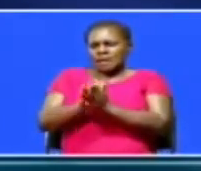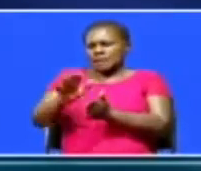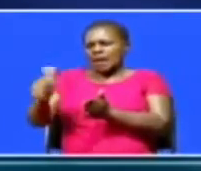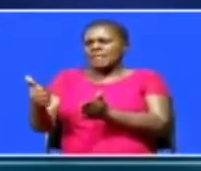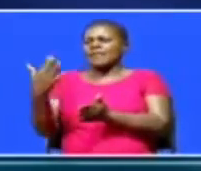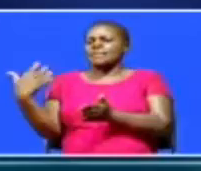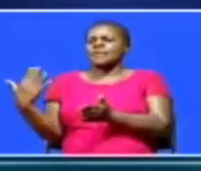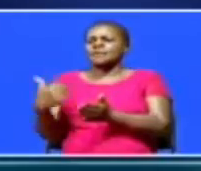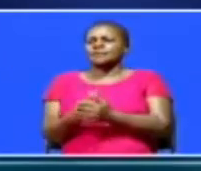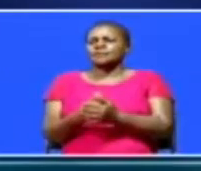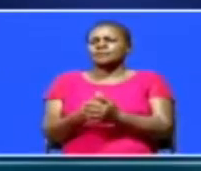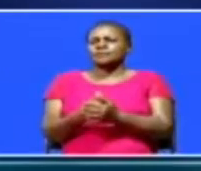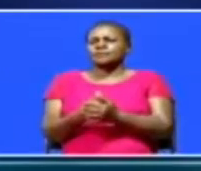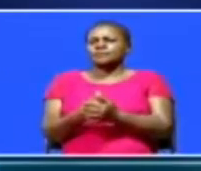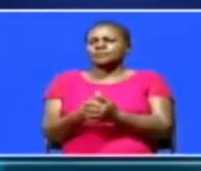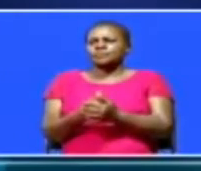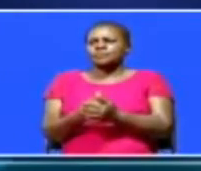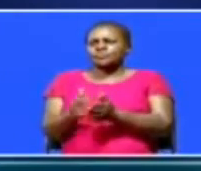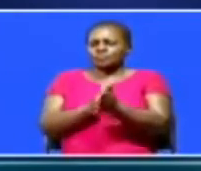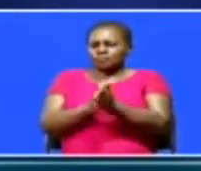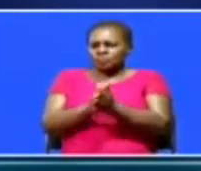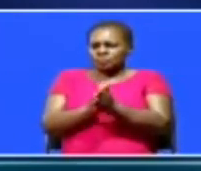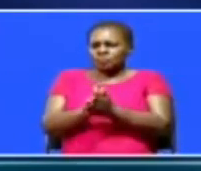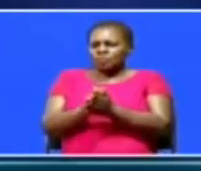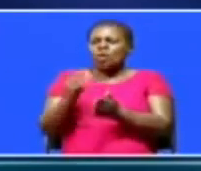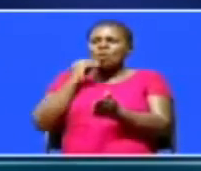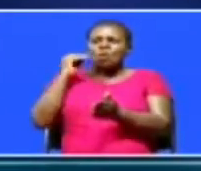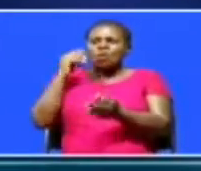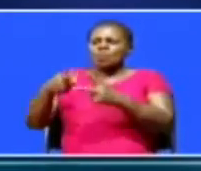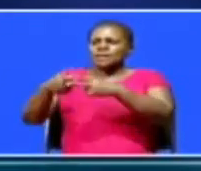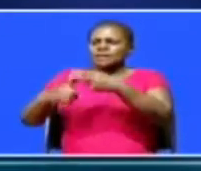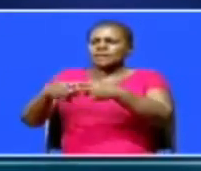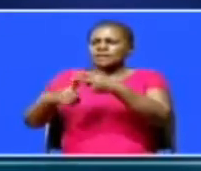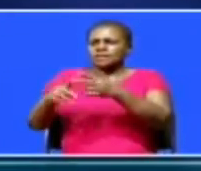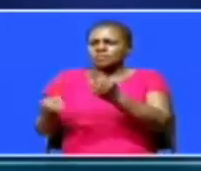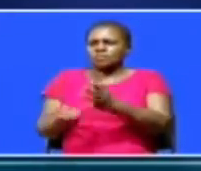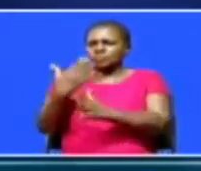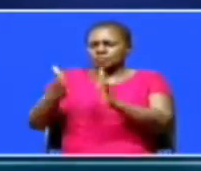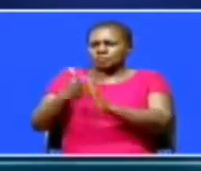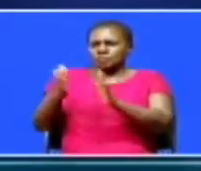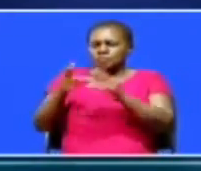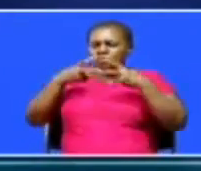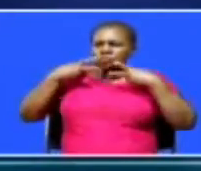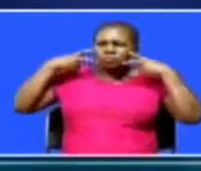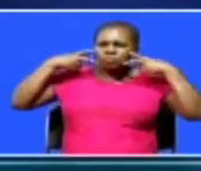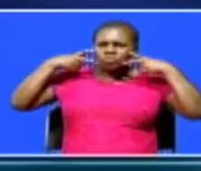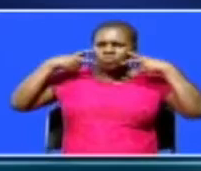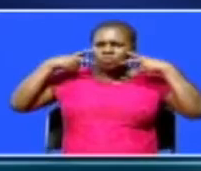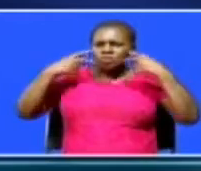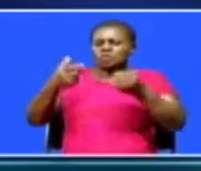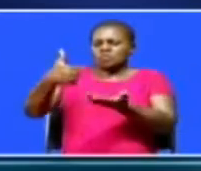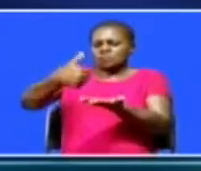commodities. The zeal of local industries producing such urgent commodities as face masks,